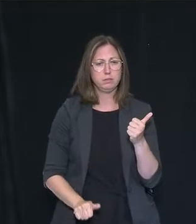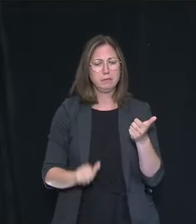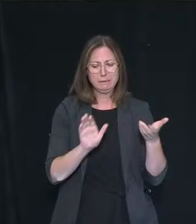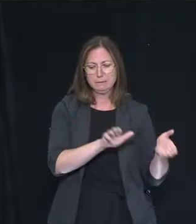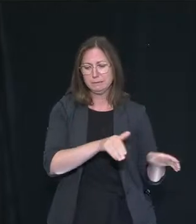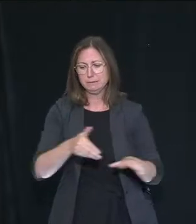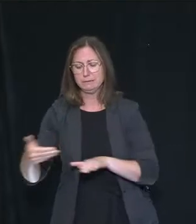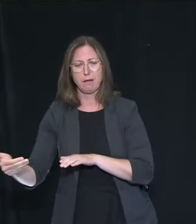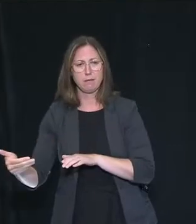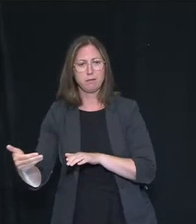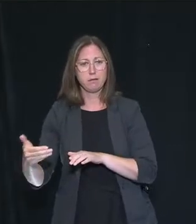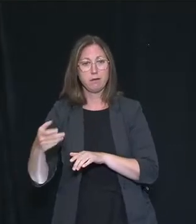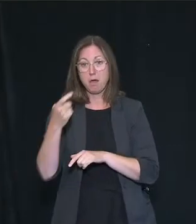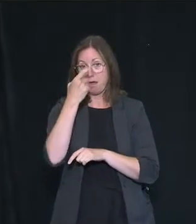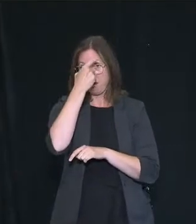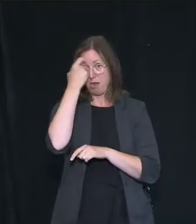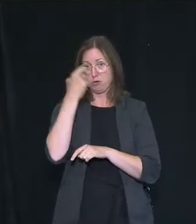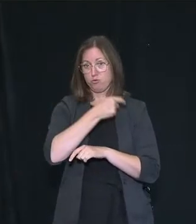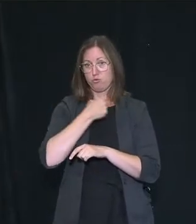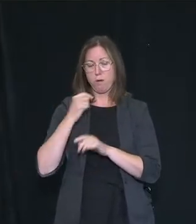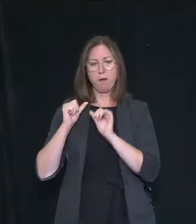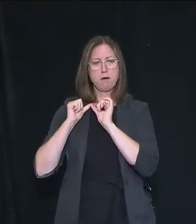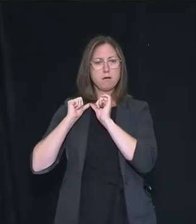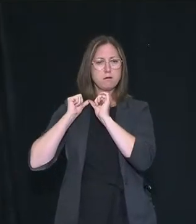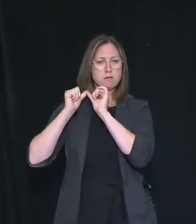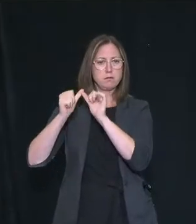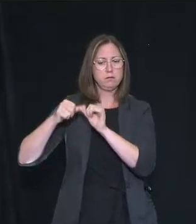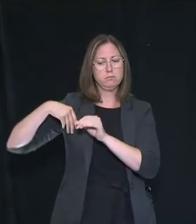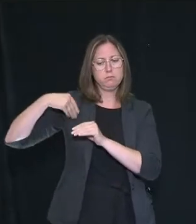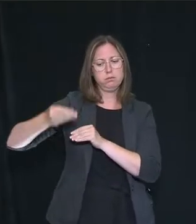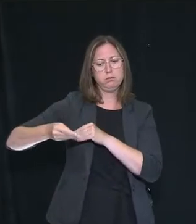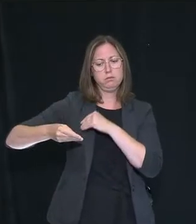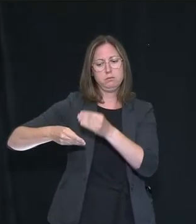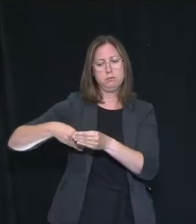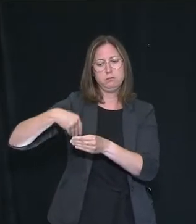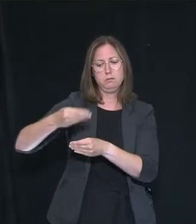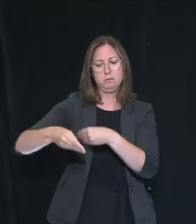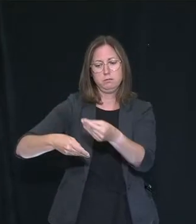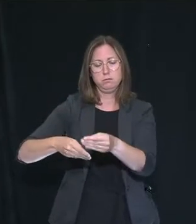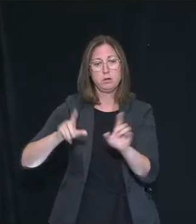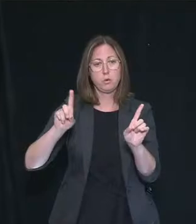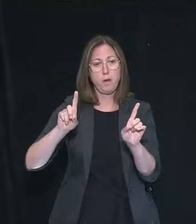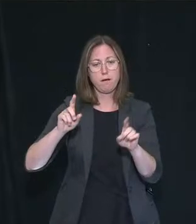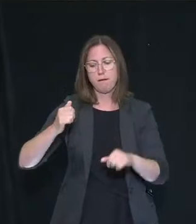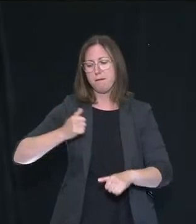and ongoing traumas lived by Indigenous peoples in every region of the country.